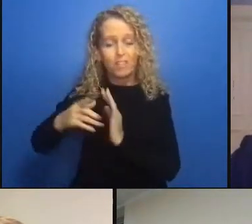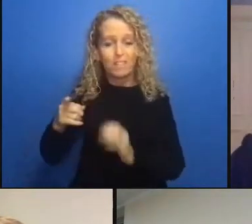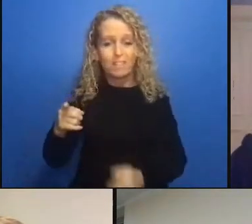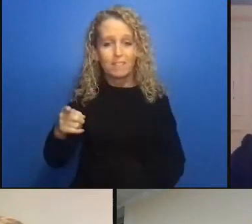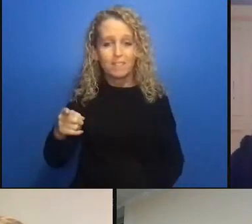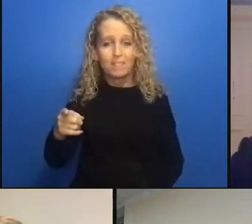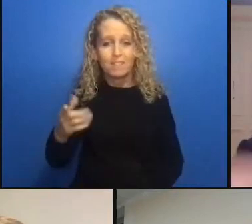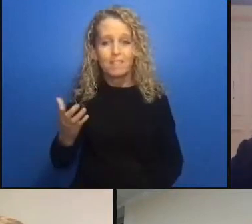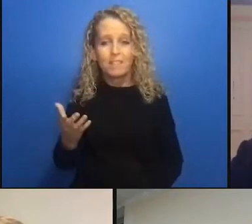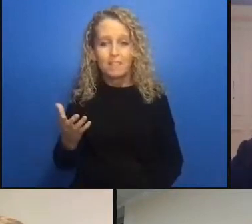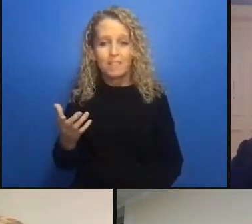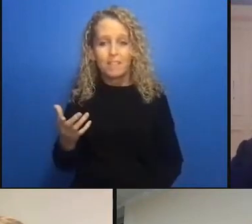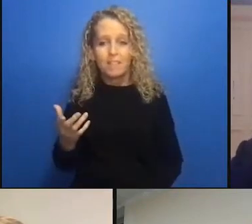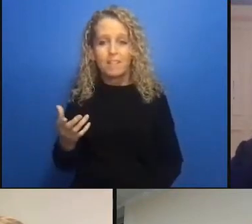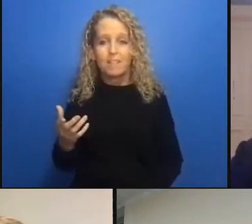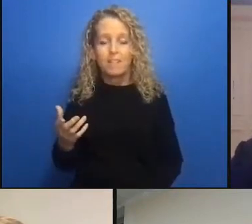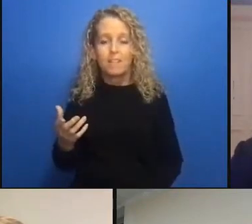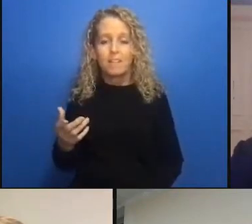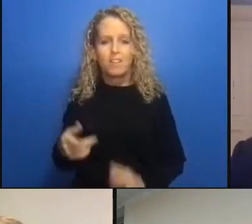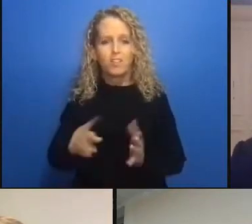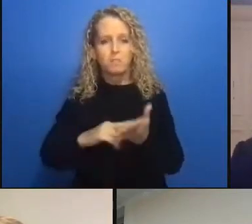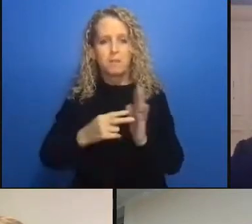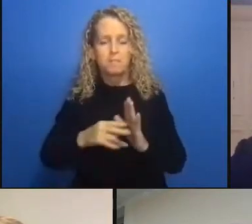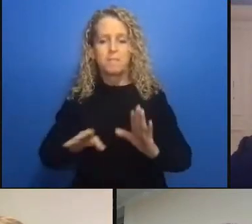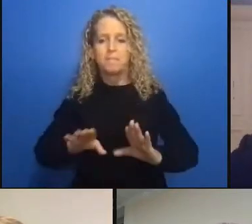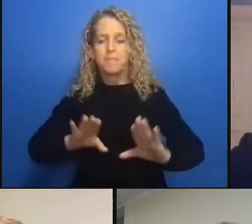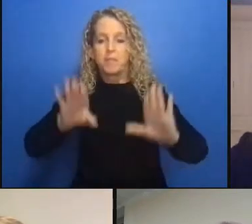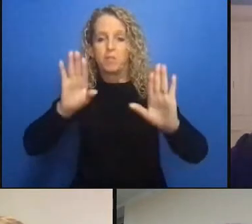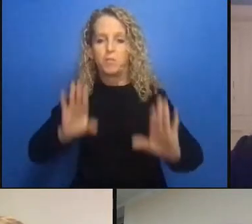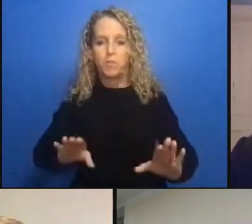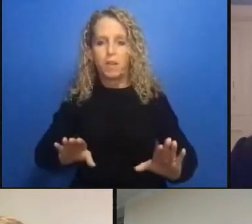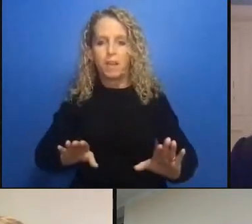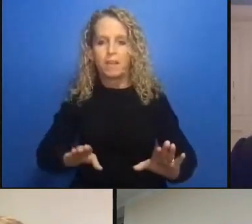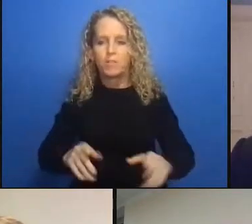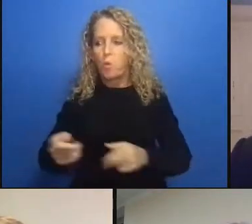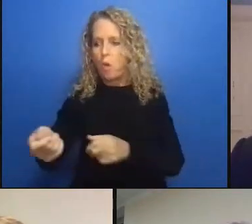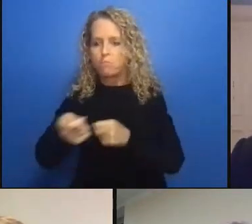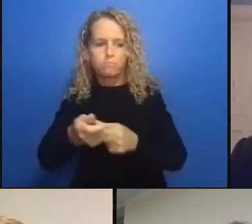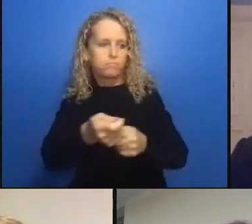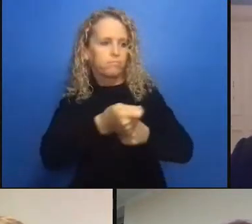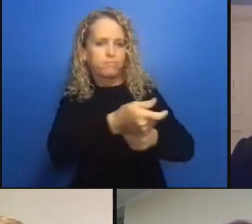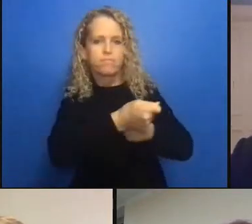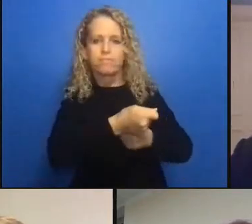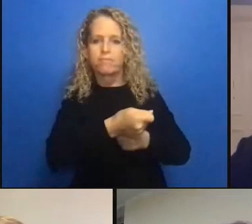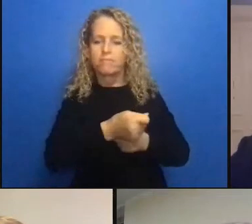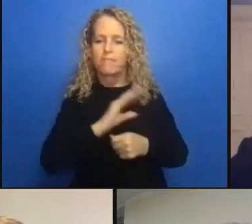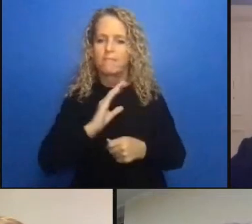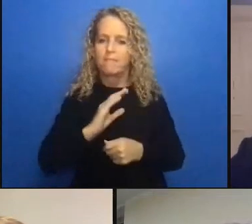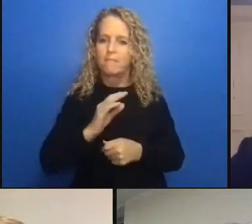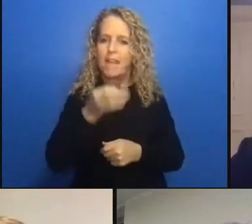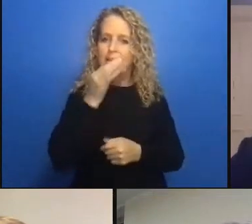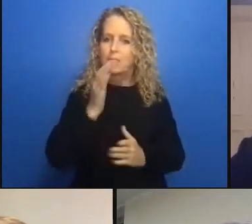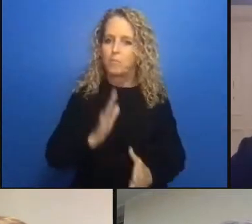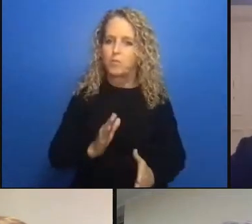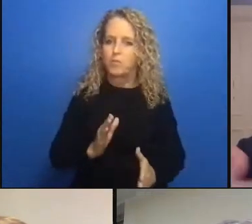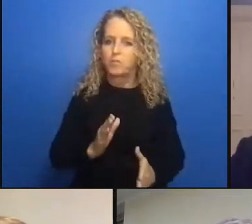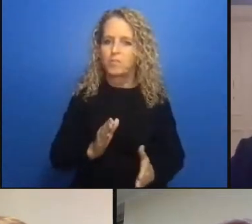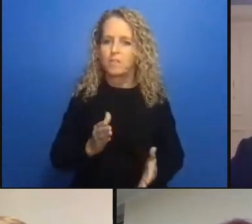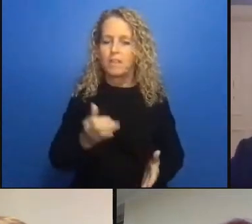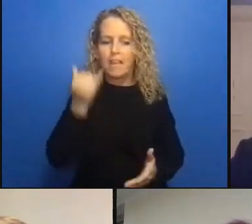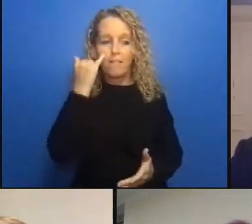to pull in three views from experts in networking if we're, in a networking